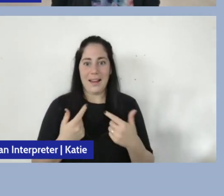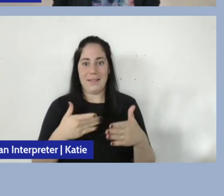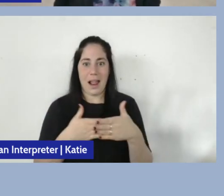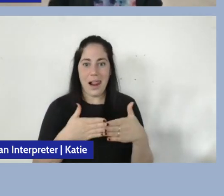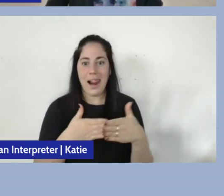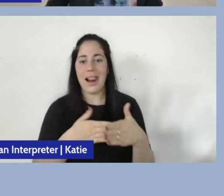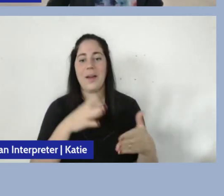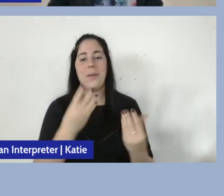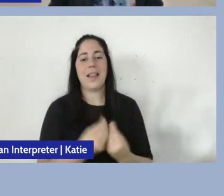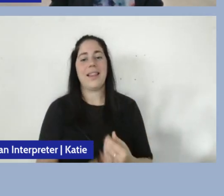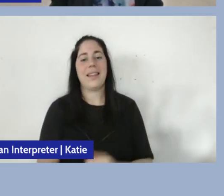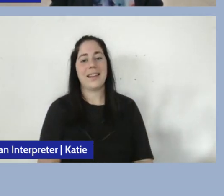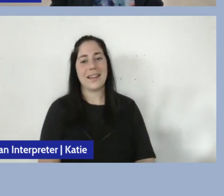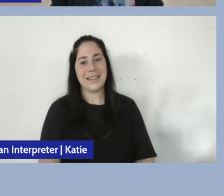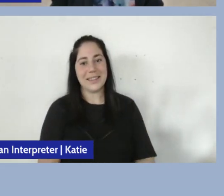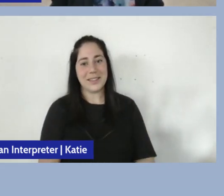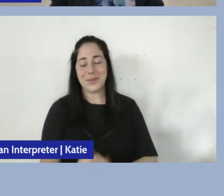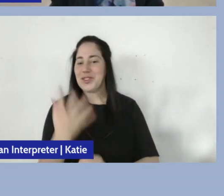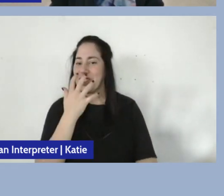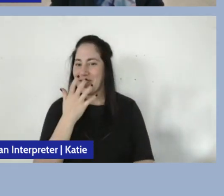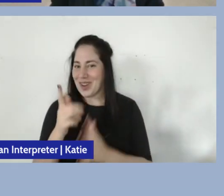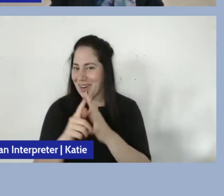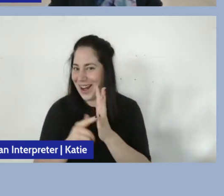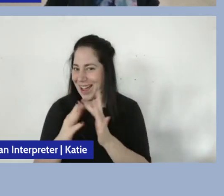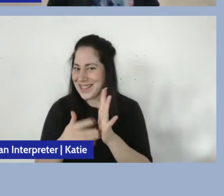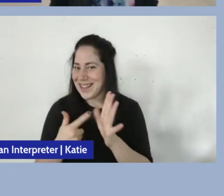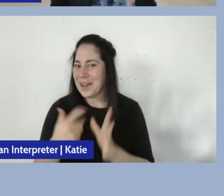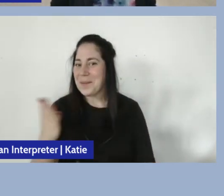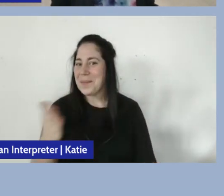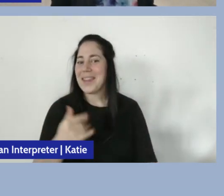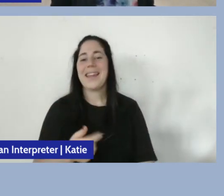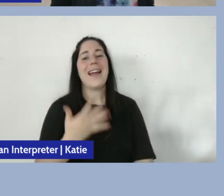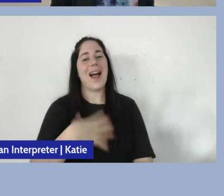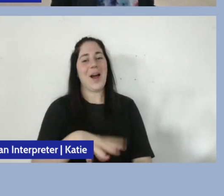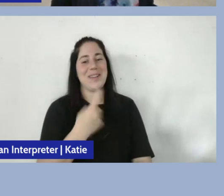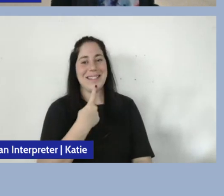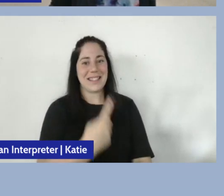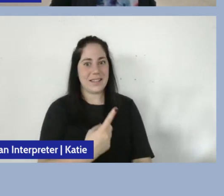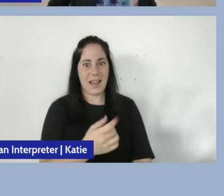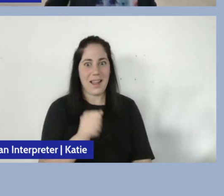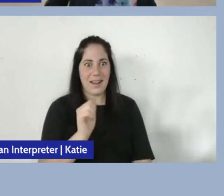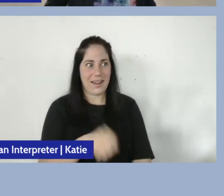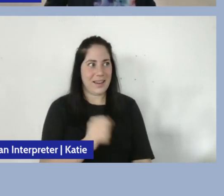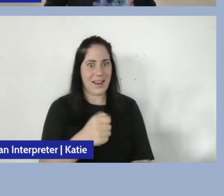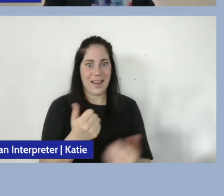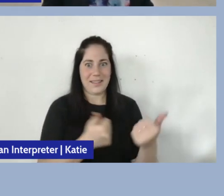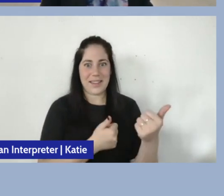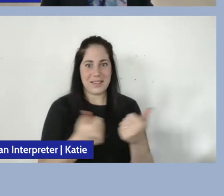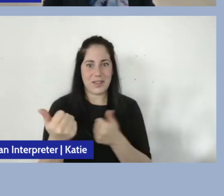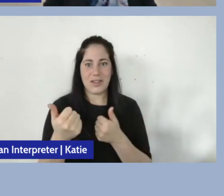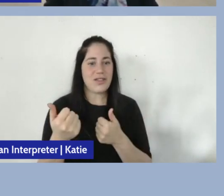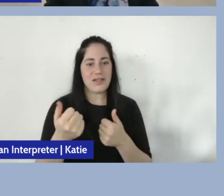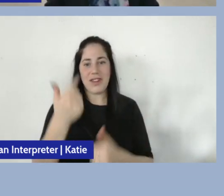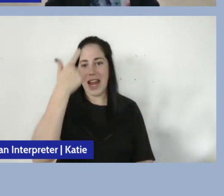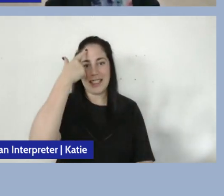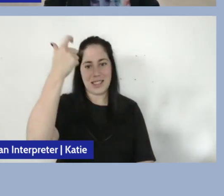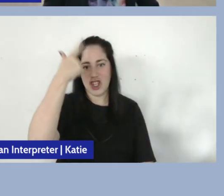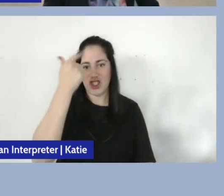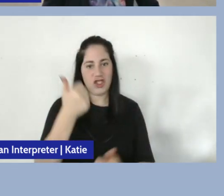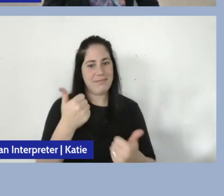to, sorry, go Eliza. I was just going to say, it's always great to get practical suggestions. So thank you very